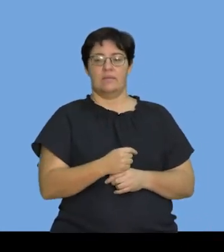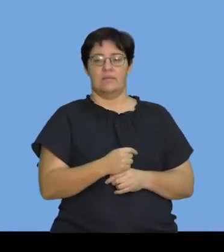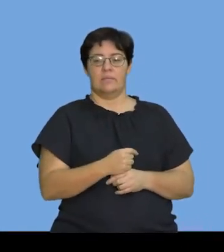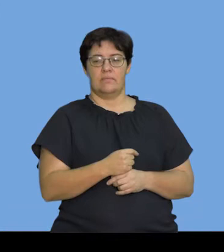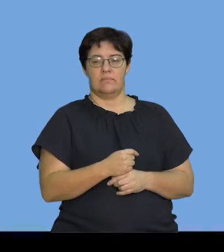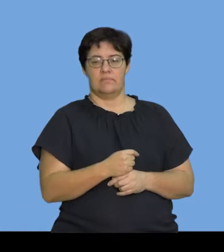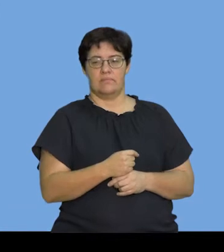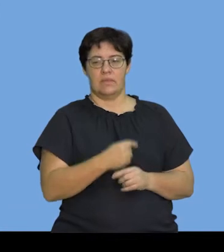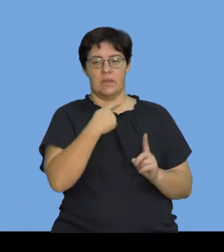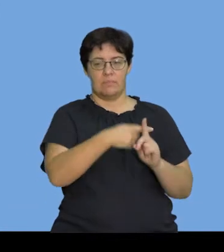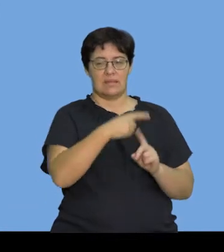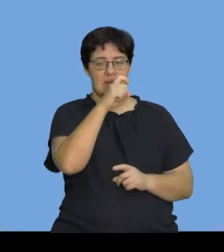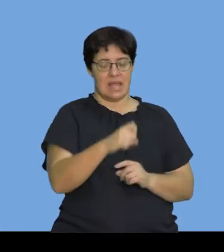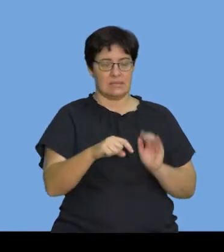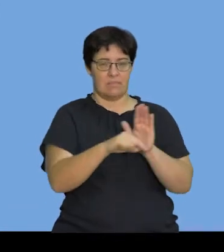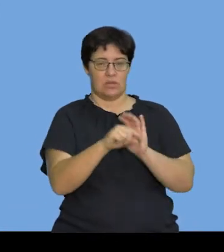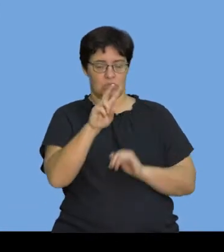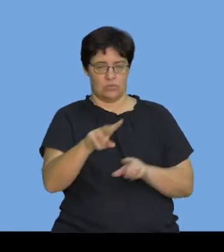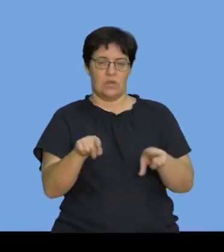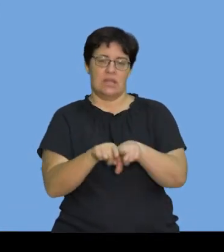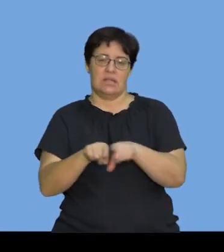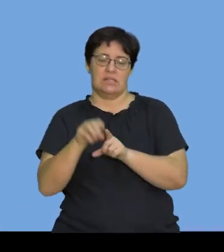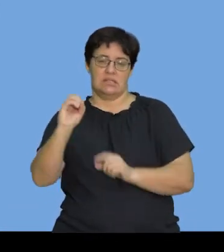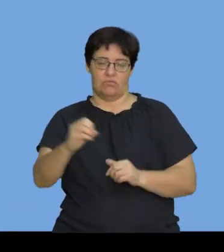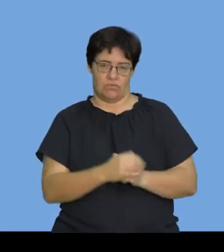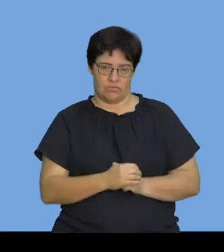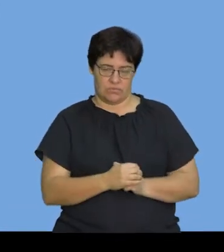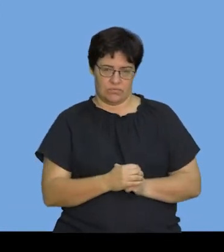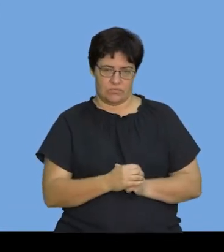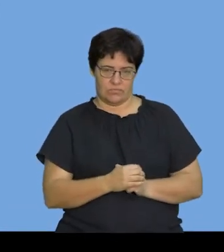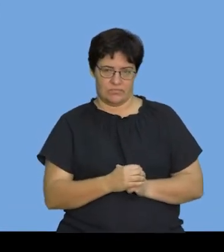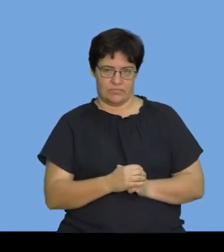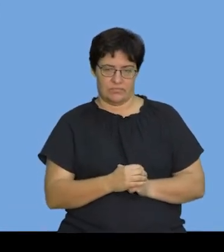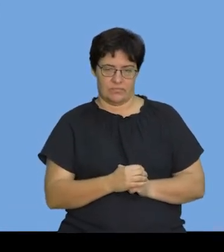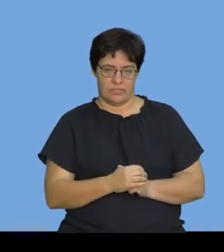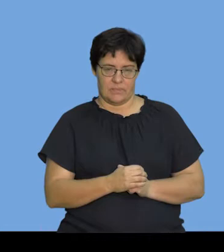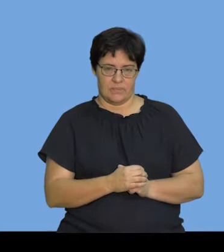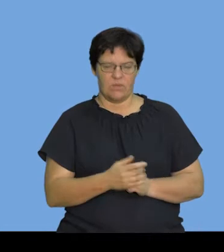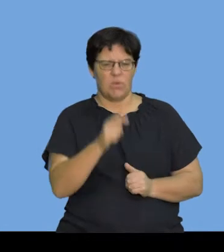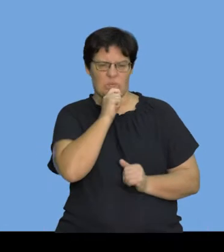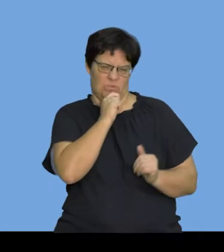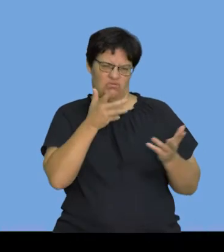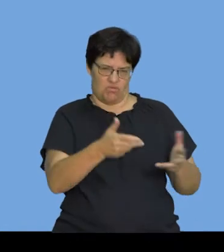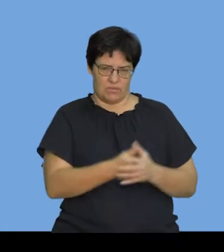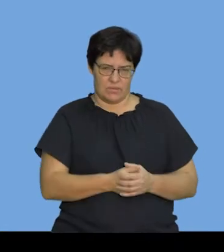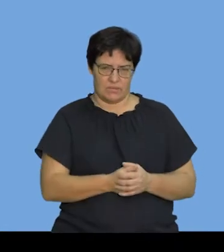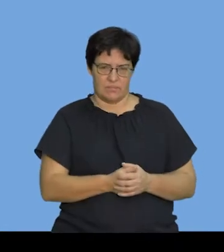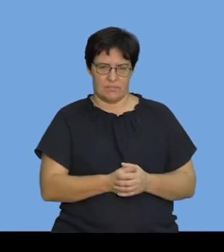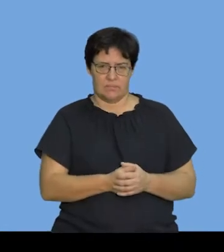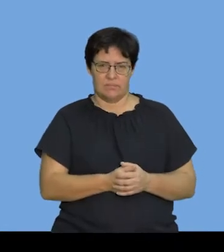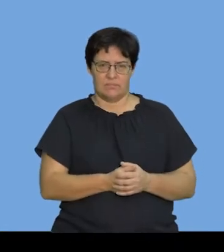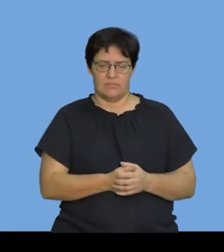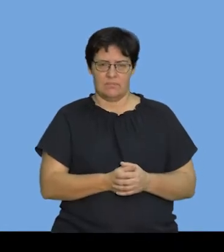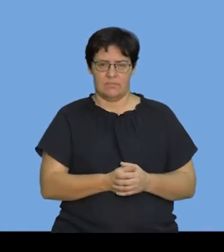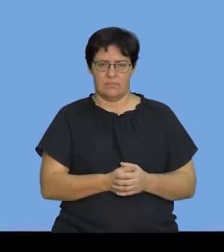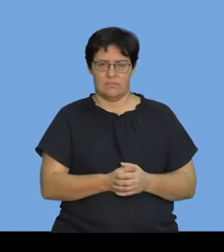plus x minus 2 equal to 0, because that's really how we are used to it. So at the moment I